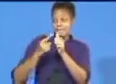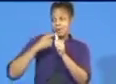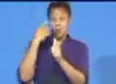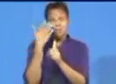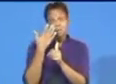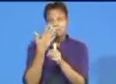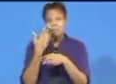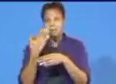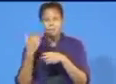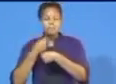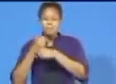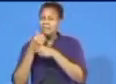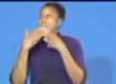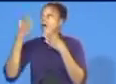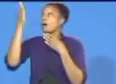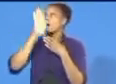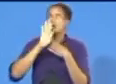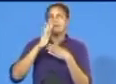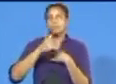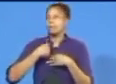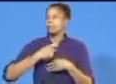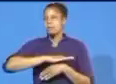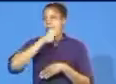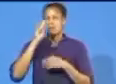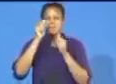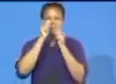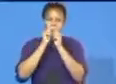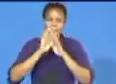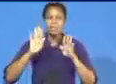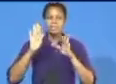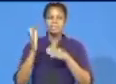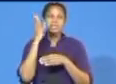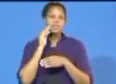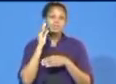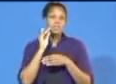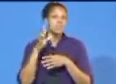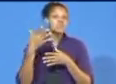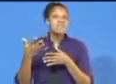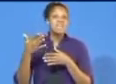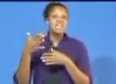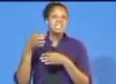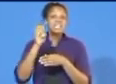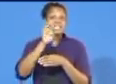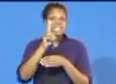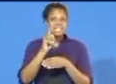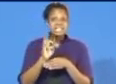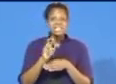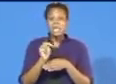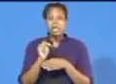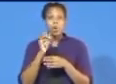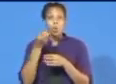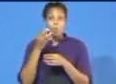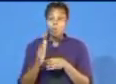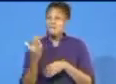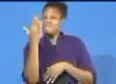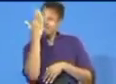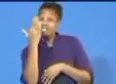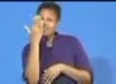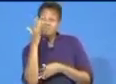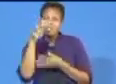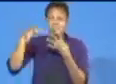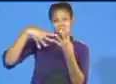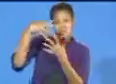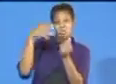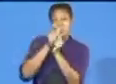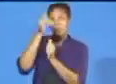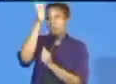handmaid. Oh, I thank God I was never blessed to be in Eden. I was never blessed to be able to have face-to-face fellowship with the